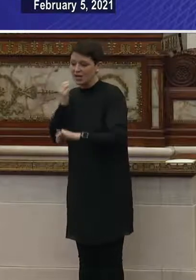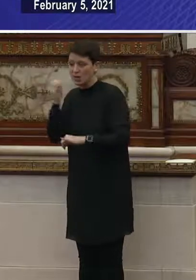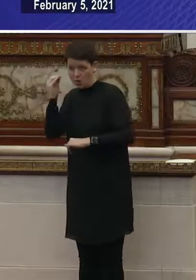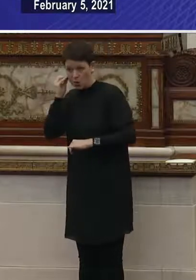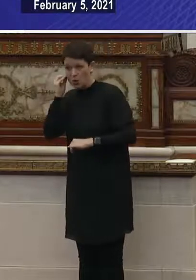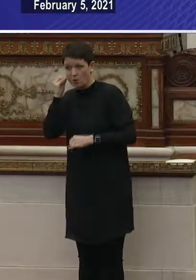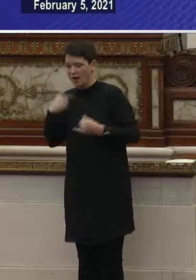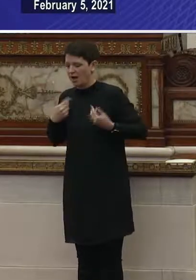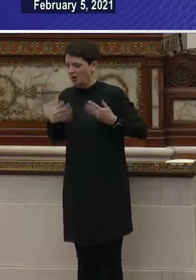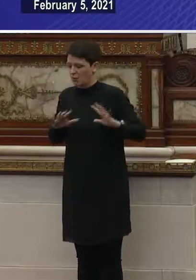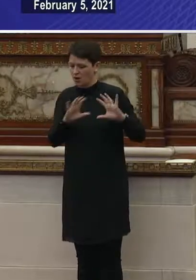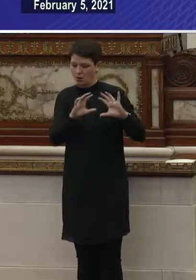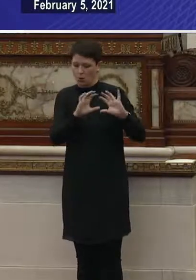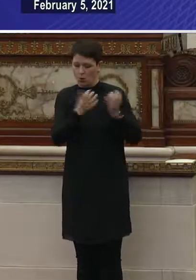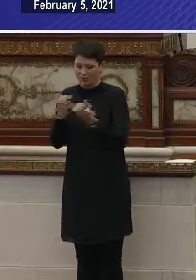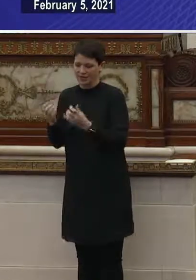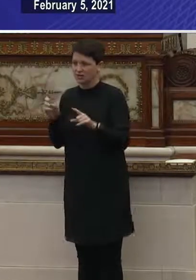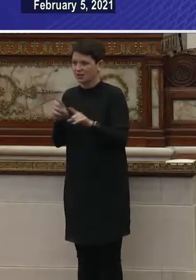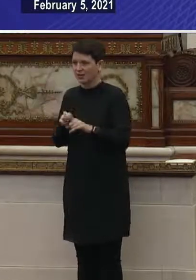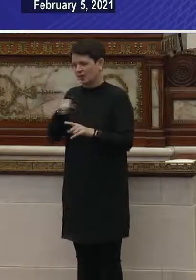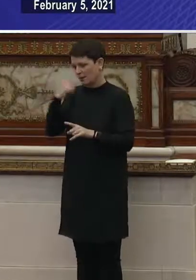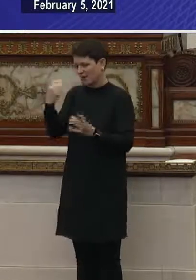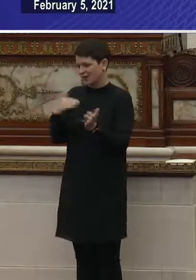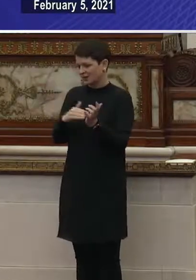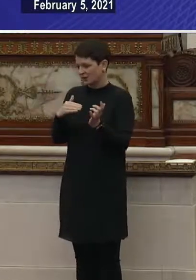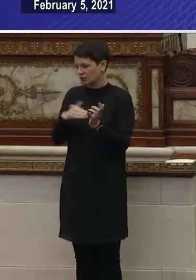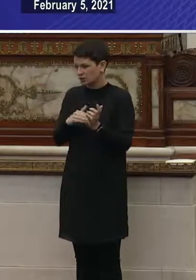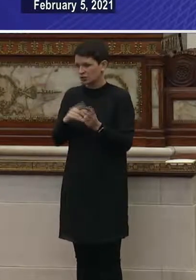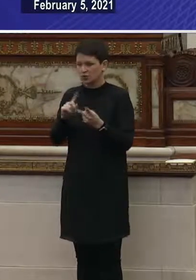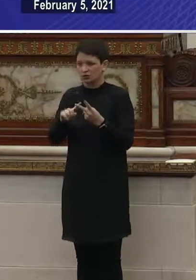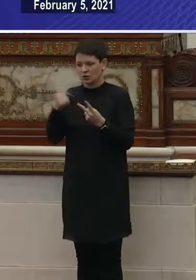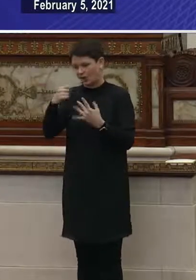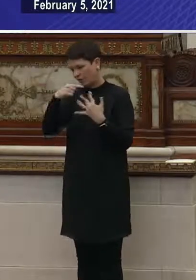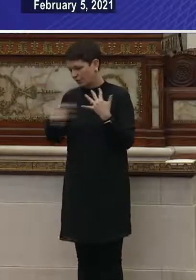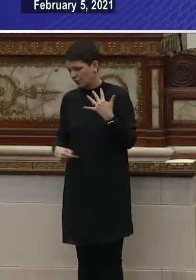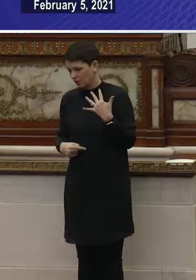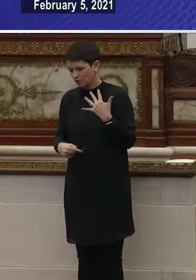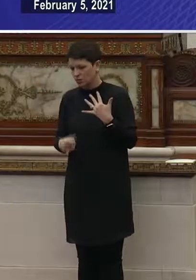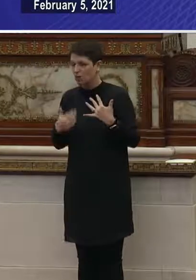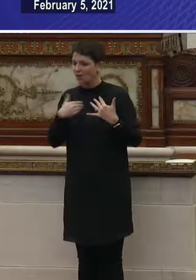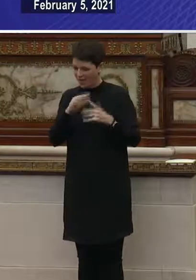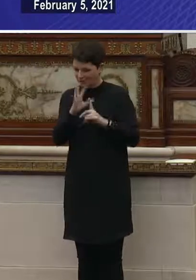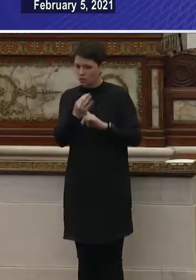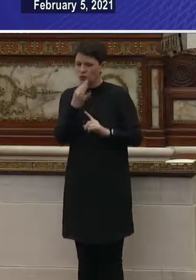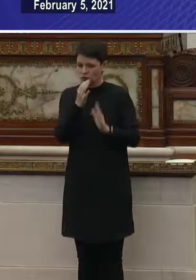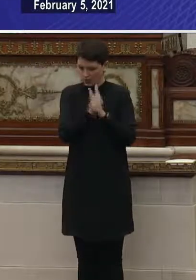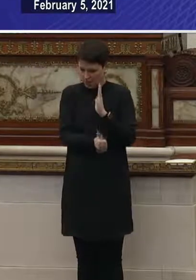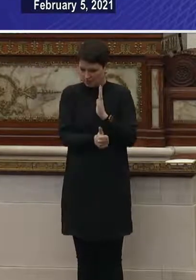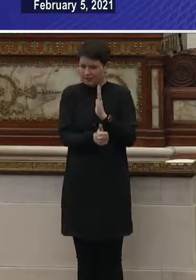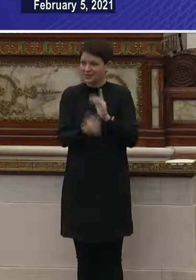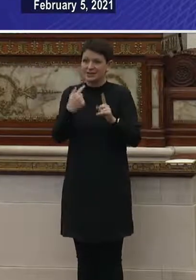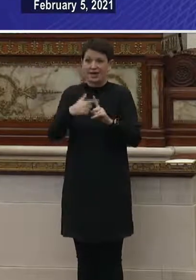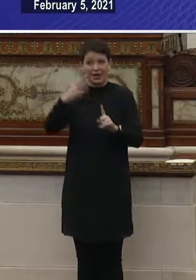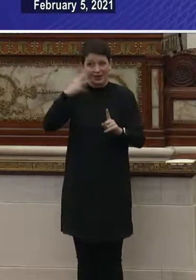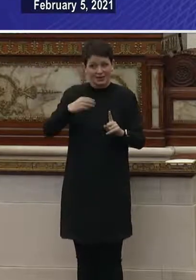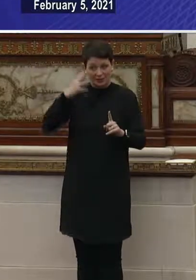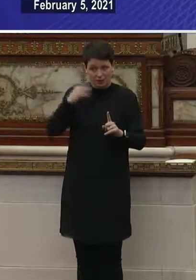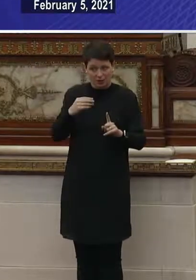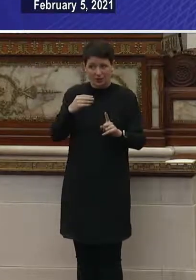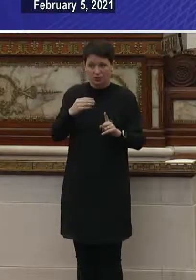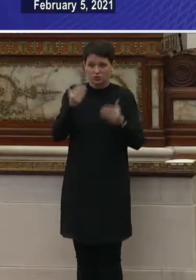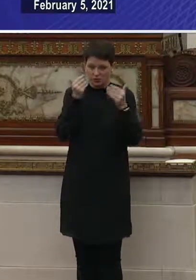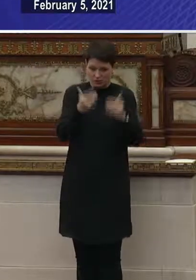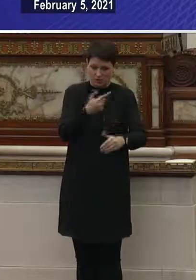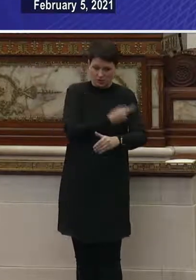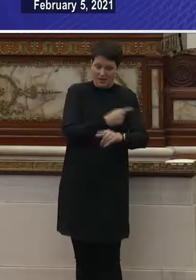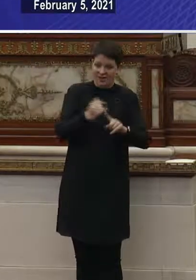want organizations like the Black Doctors or others that have the cultural competency and experience to do it